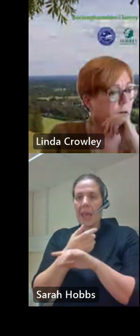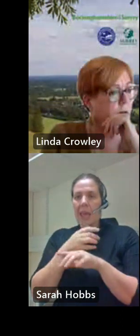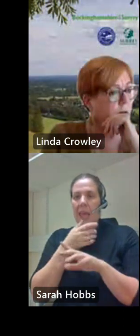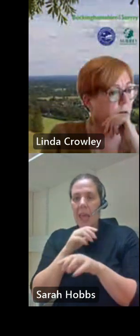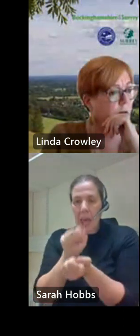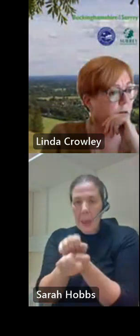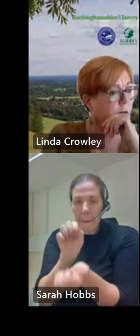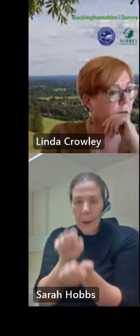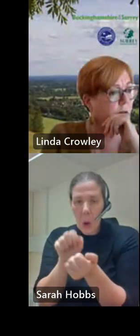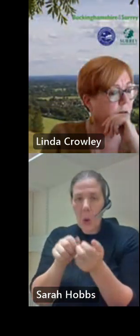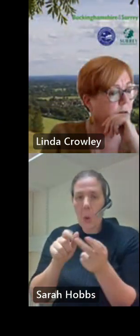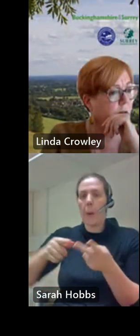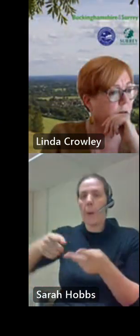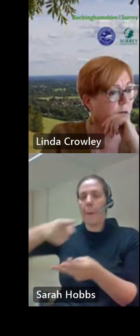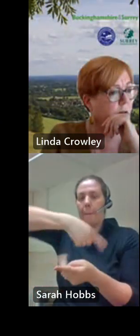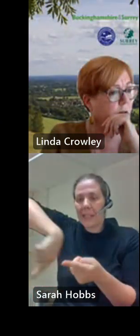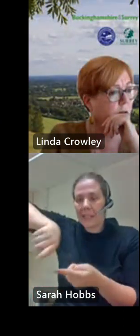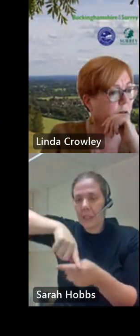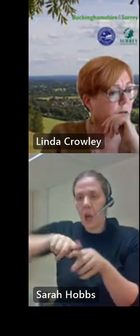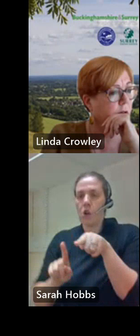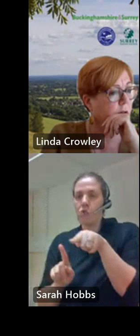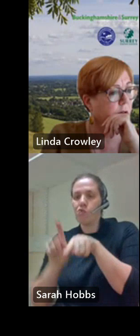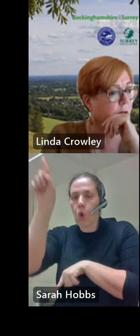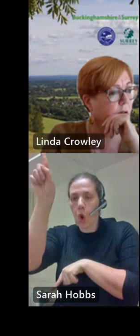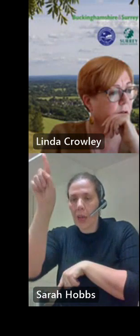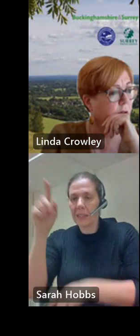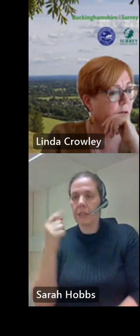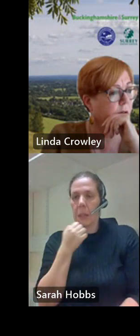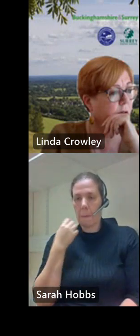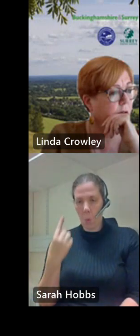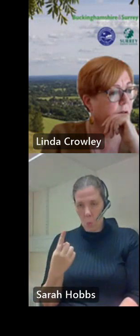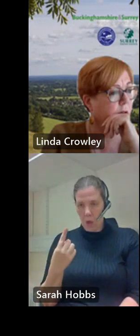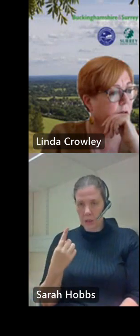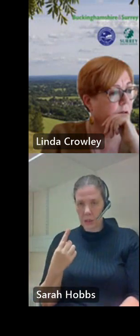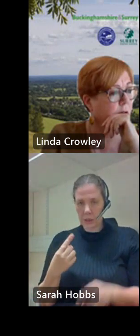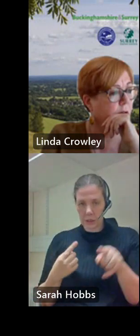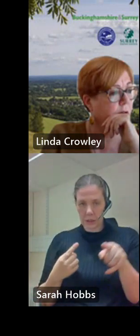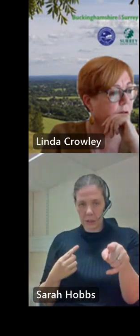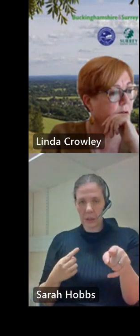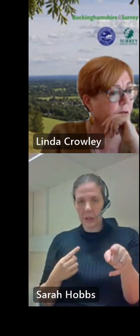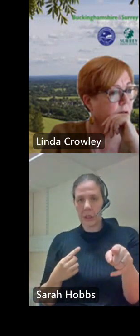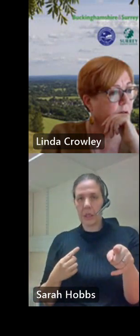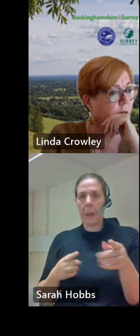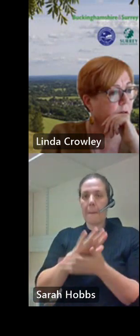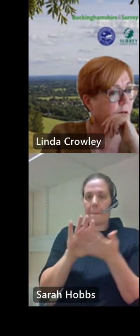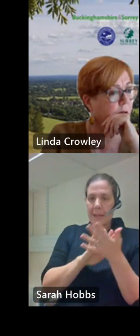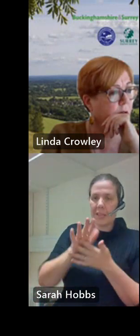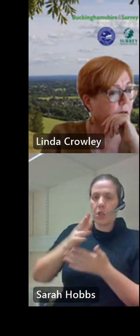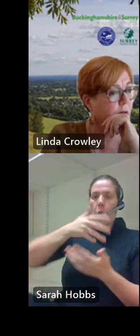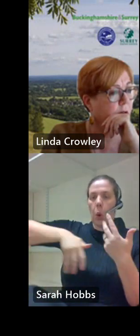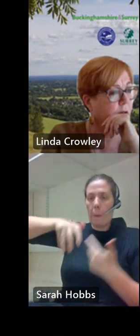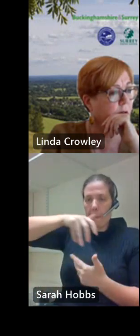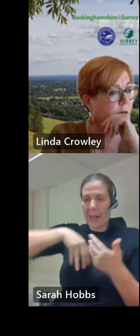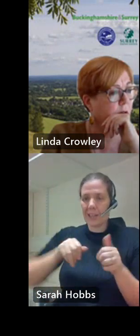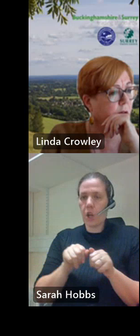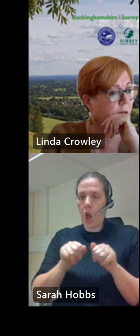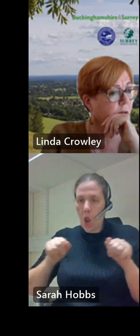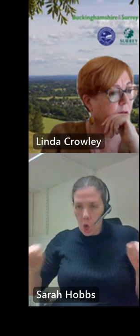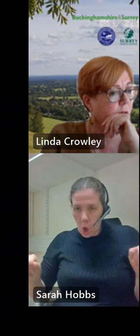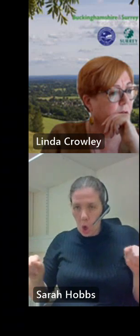Rocket 1. And if you add a character or number to the beginning and the end of that, you increase the complexity and the length of that, and you make it far